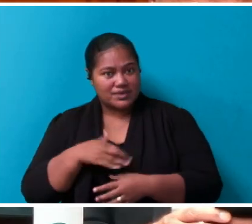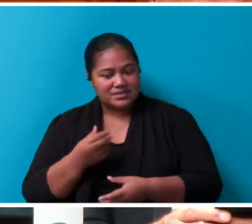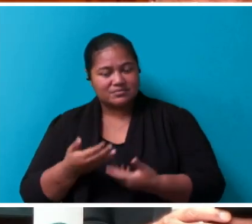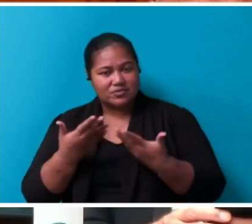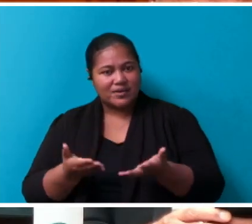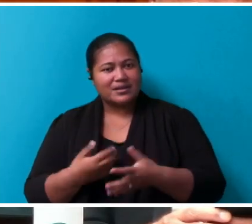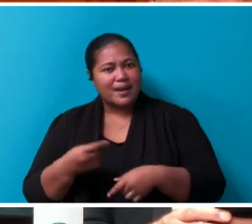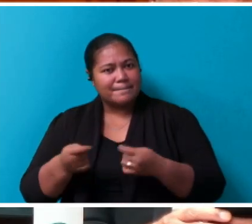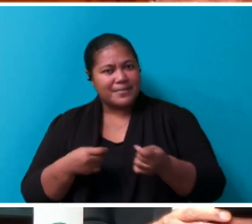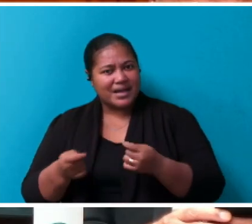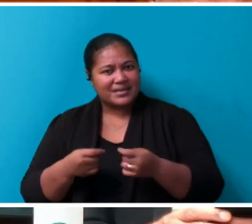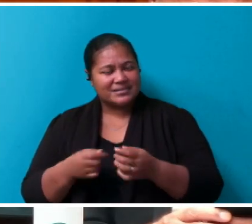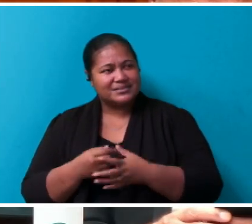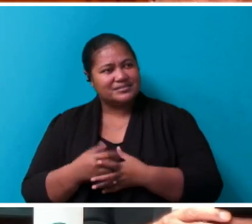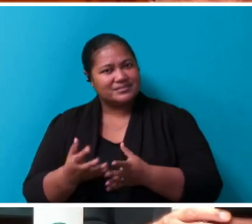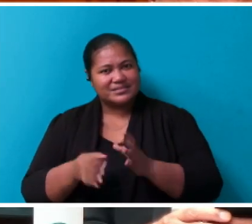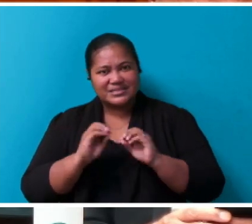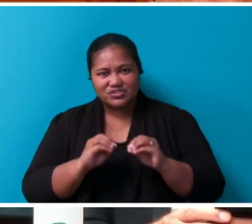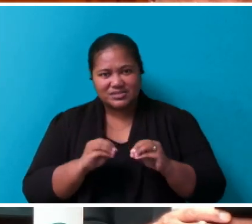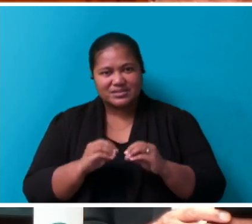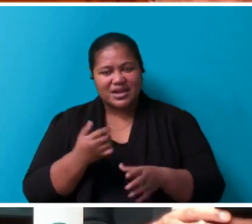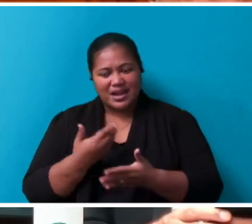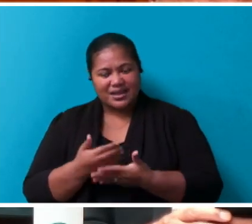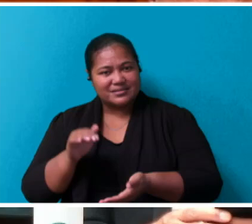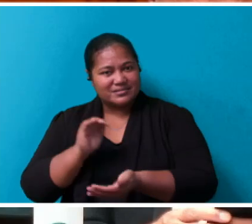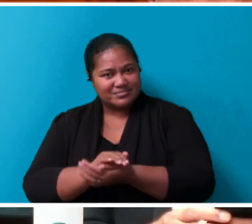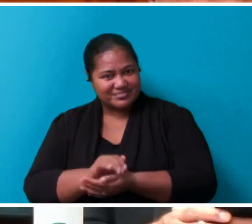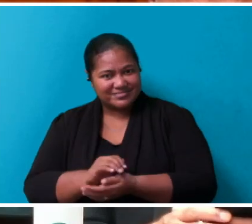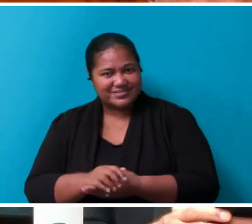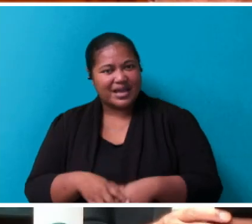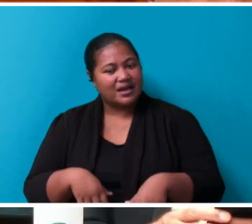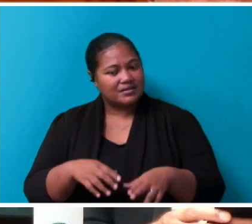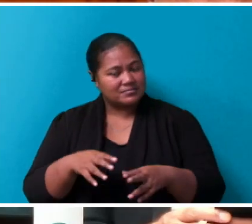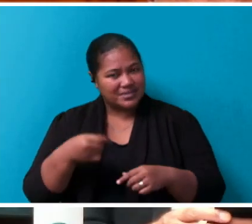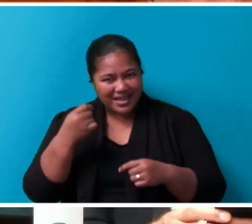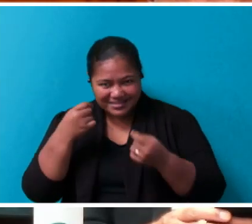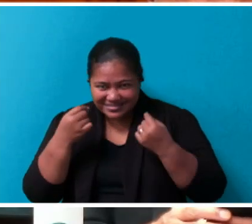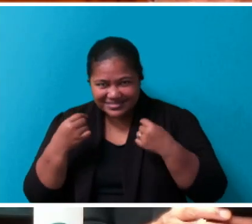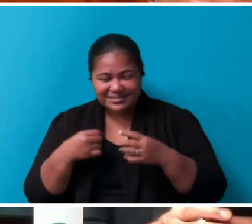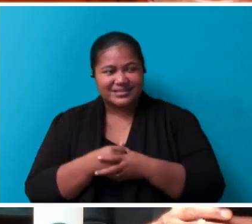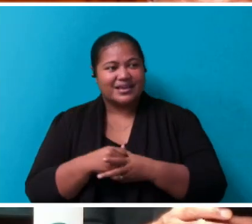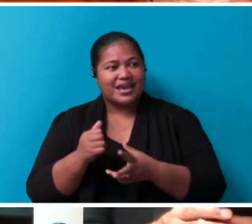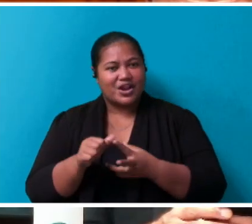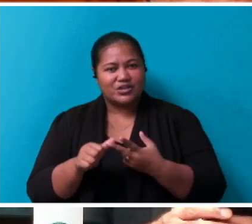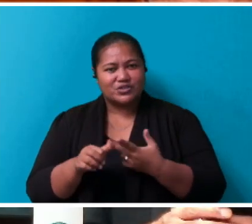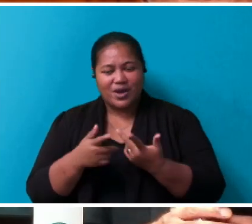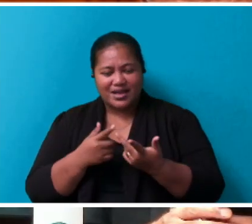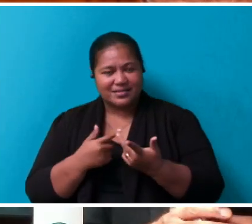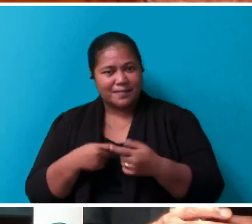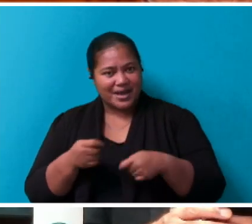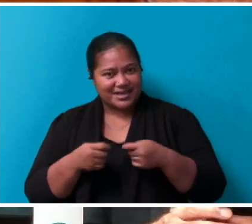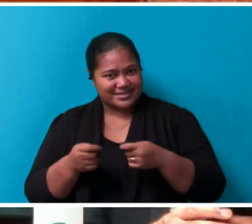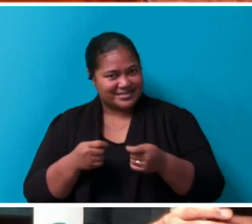on products such as kava, turmeric, seafood, and cosmetics, and undertakes market scoping and